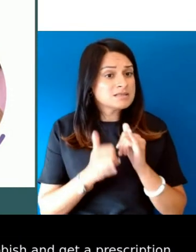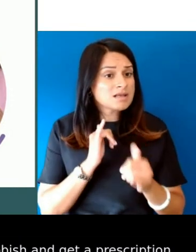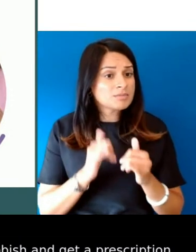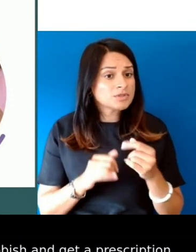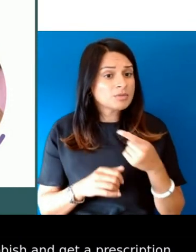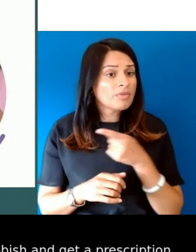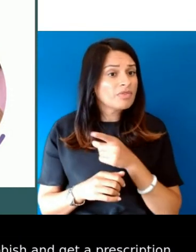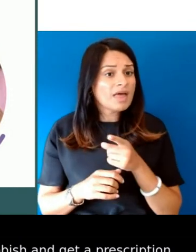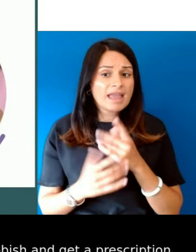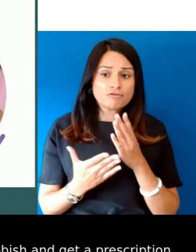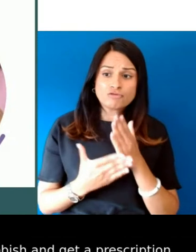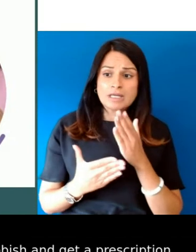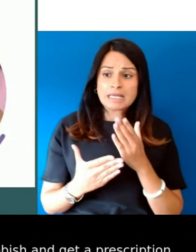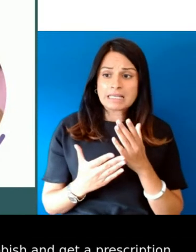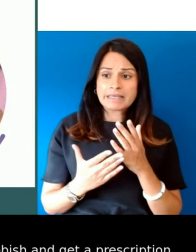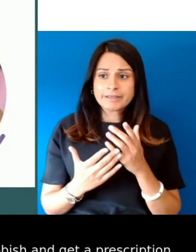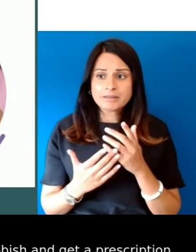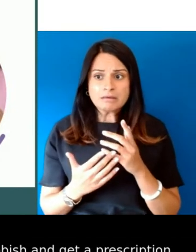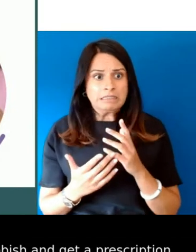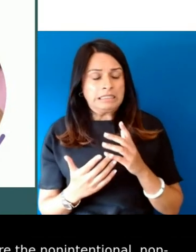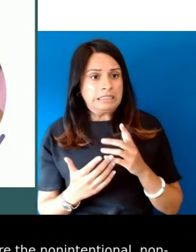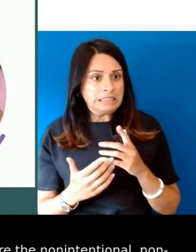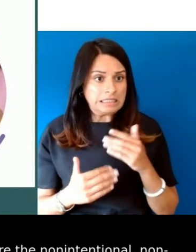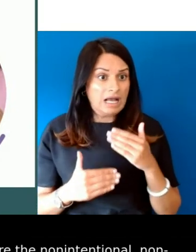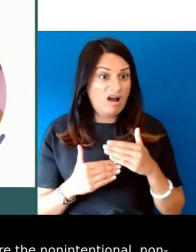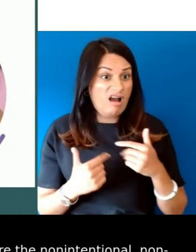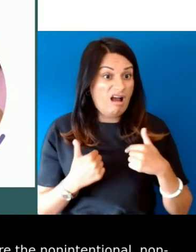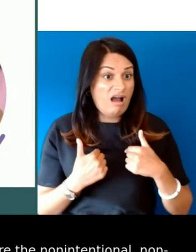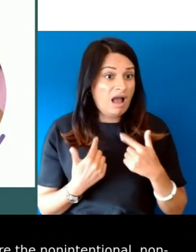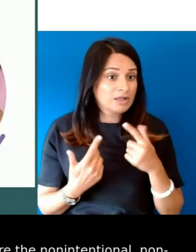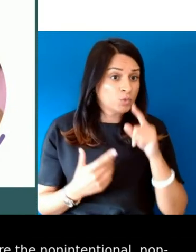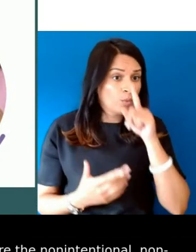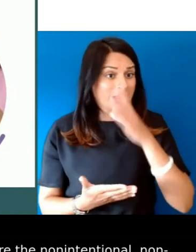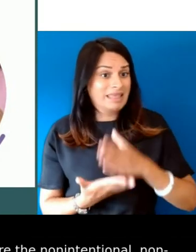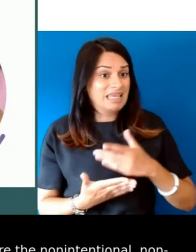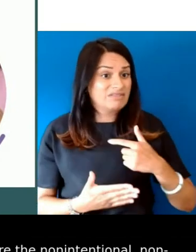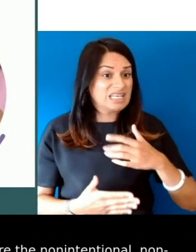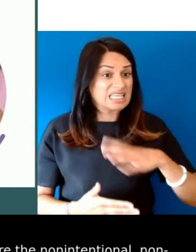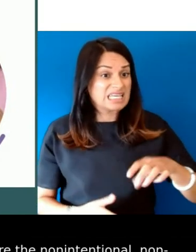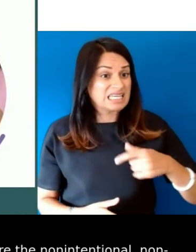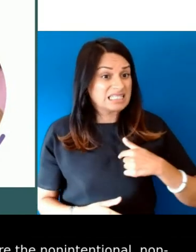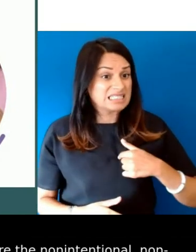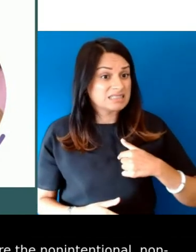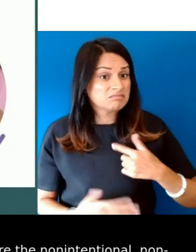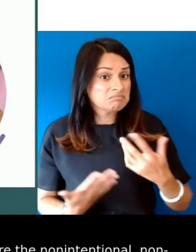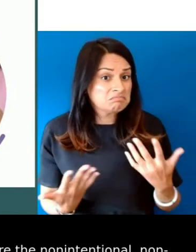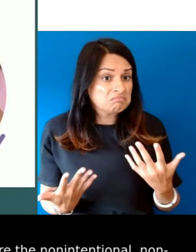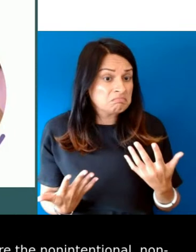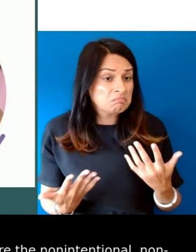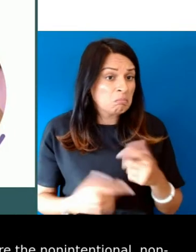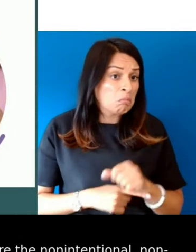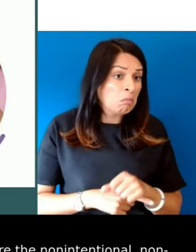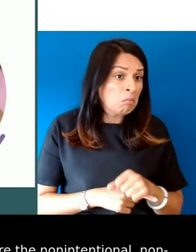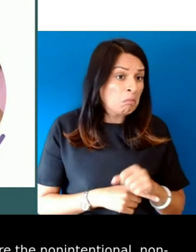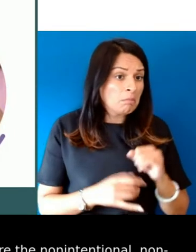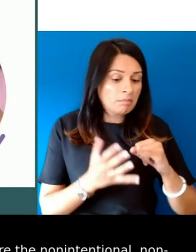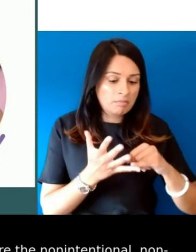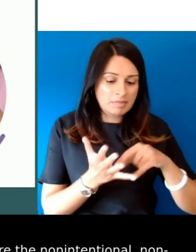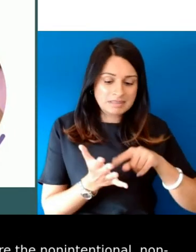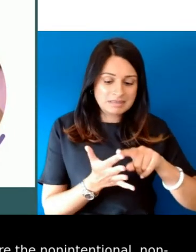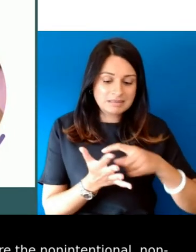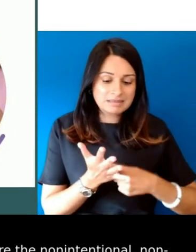and then there's some people that say well i'm just not taking that i don't believe that but i need that i'm not having you know especially the steroid phobic